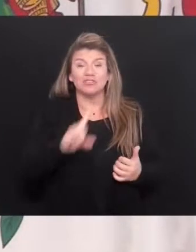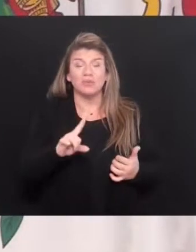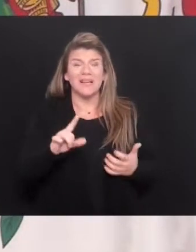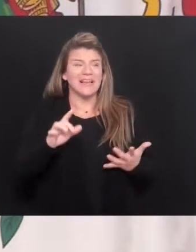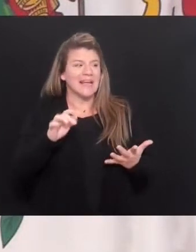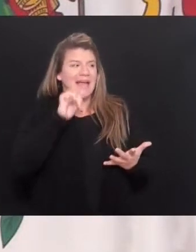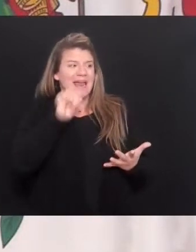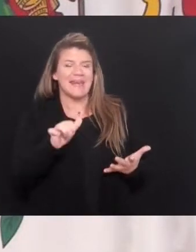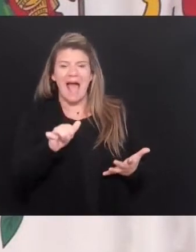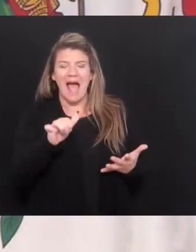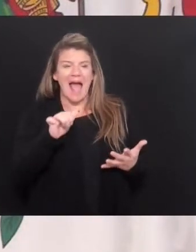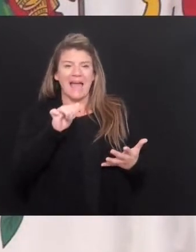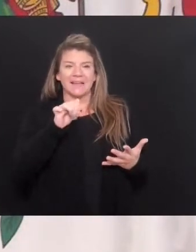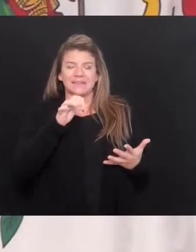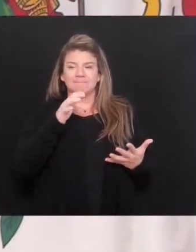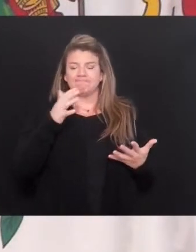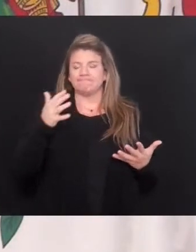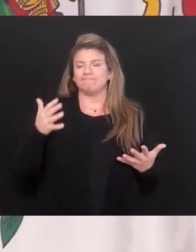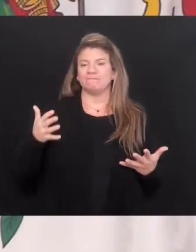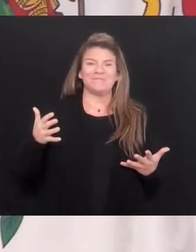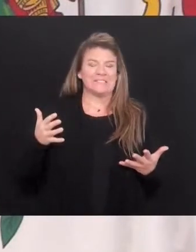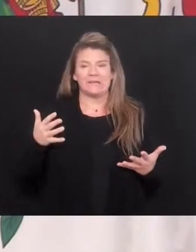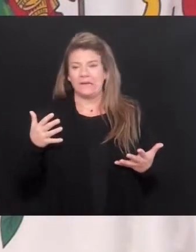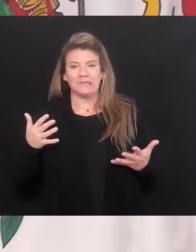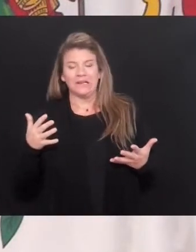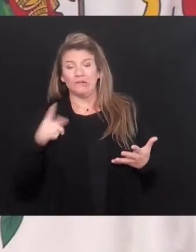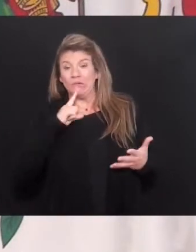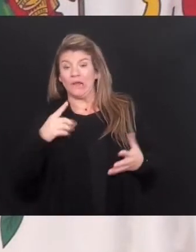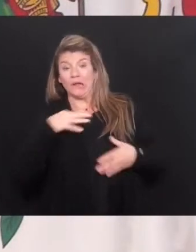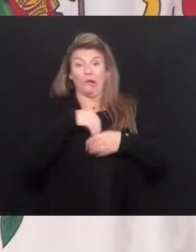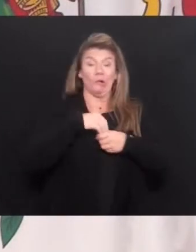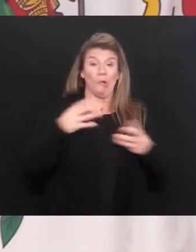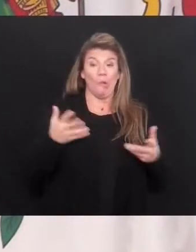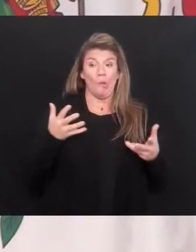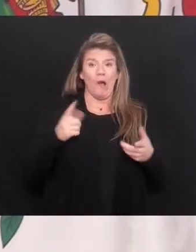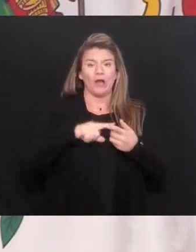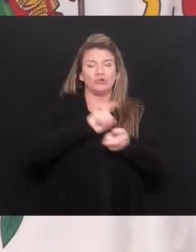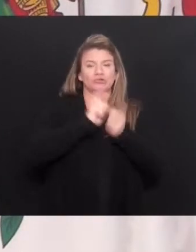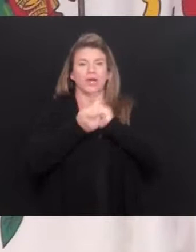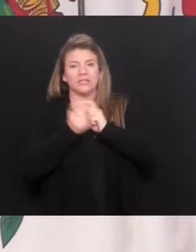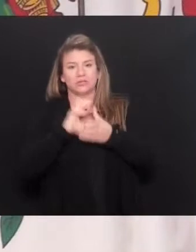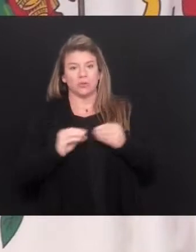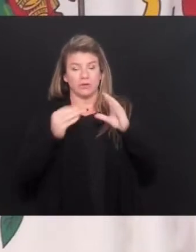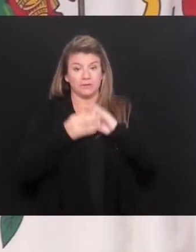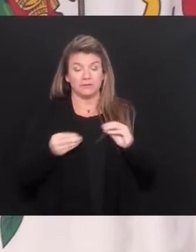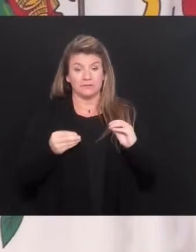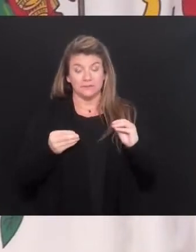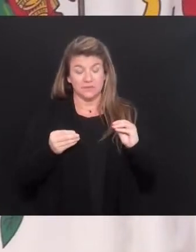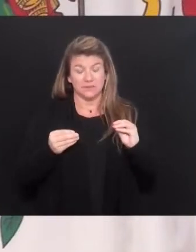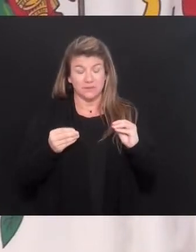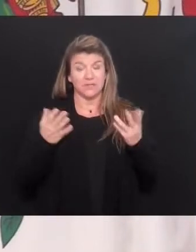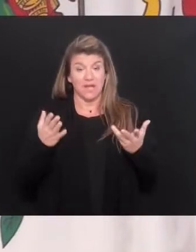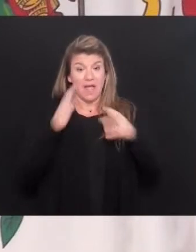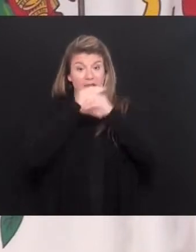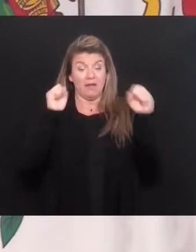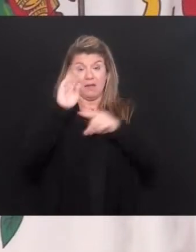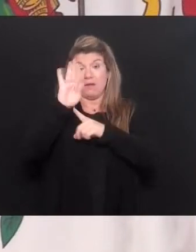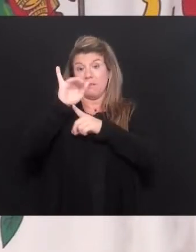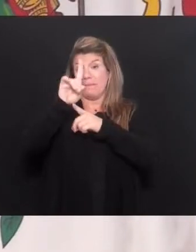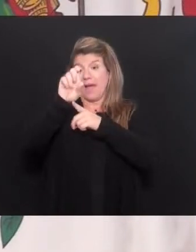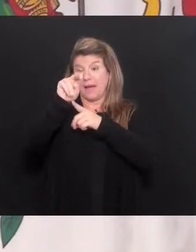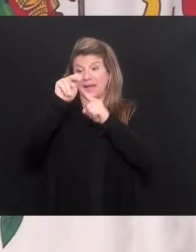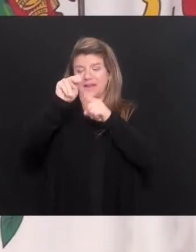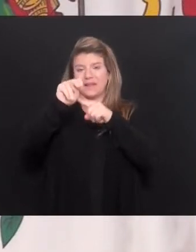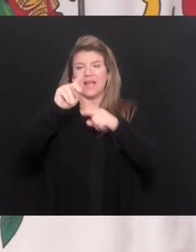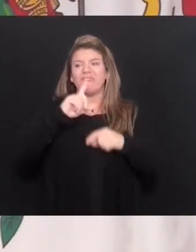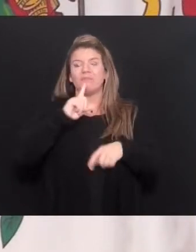not a ploy other than one thing, and that is just to change the narrative. The Biden administration has been